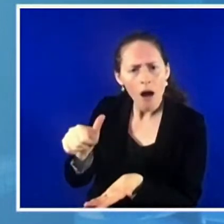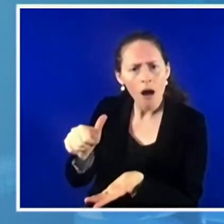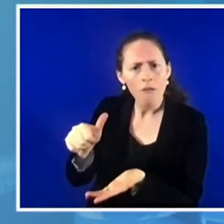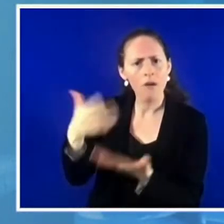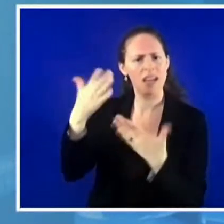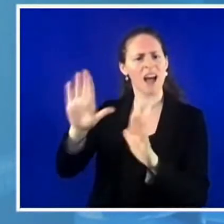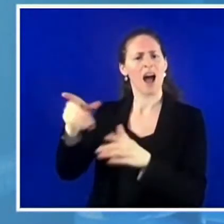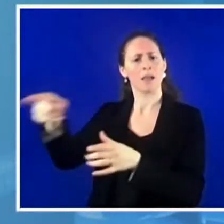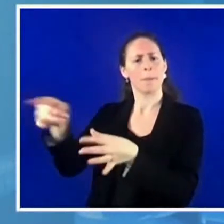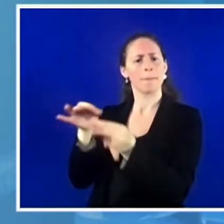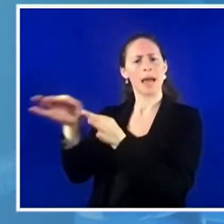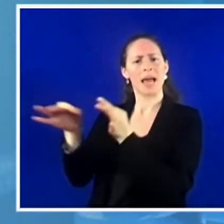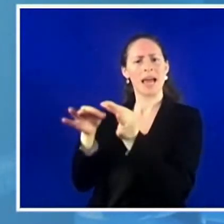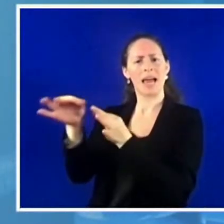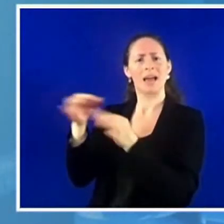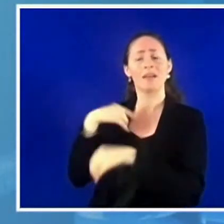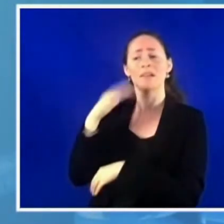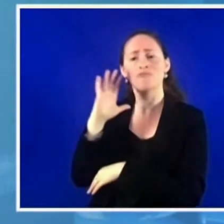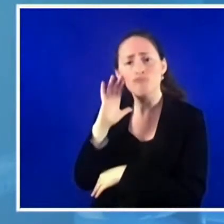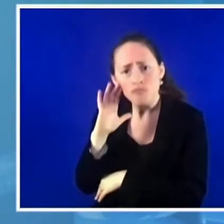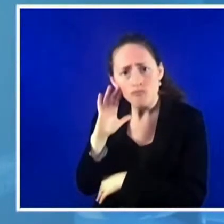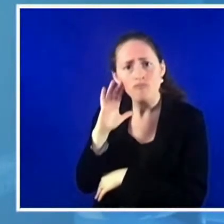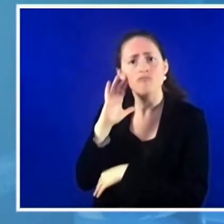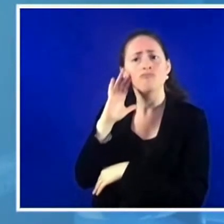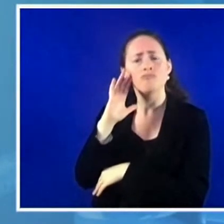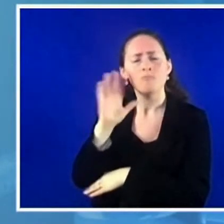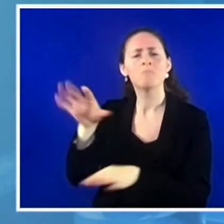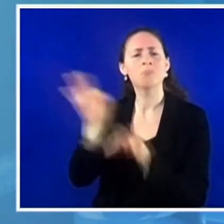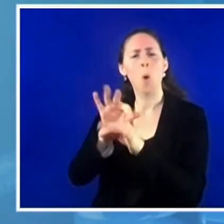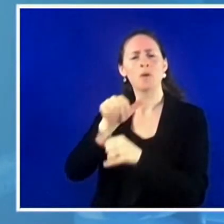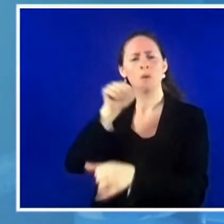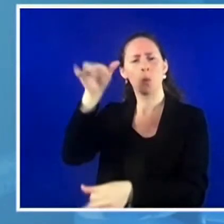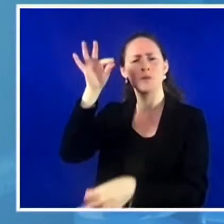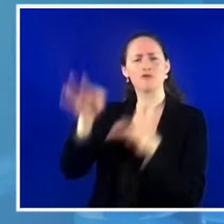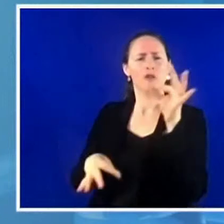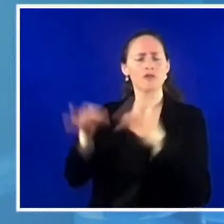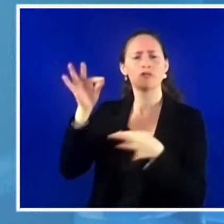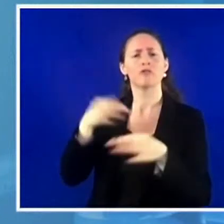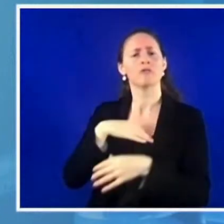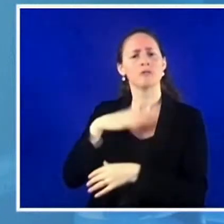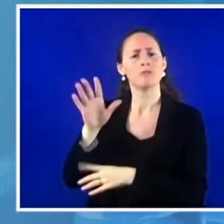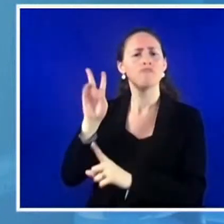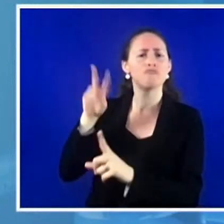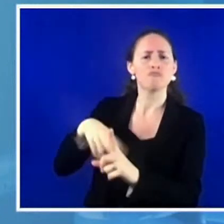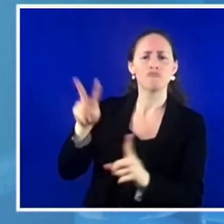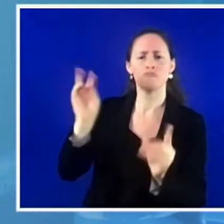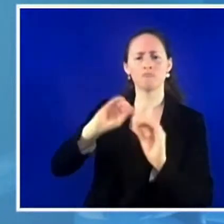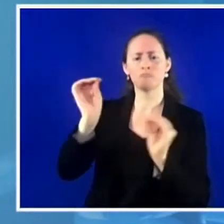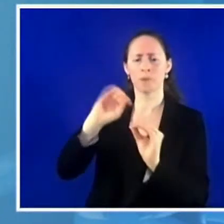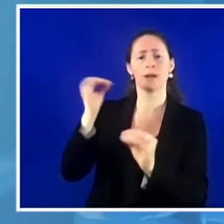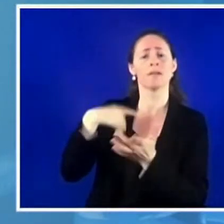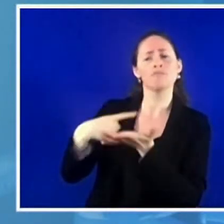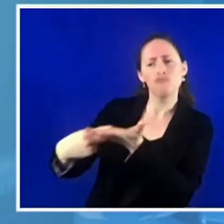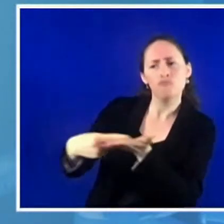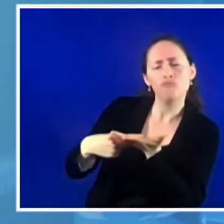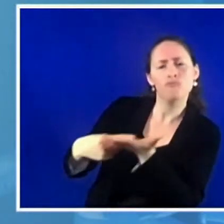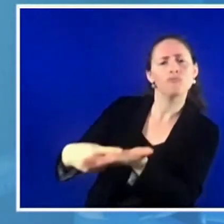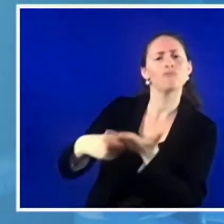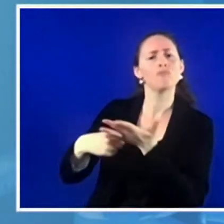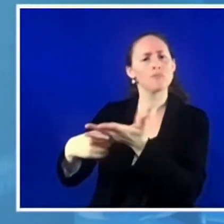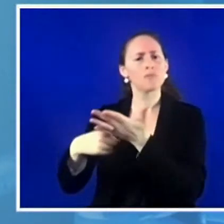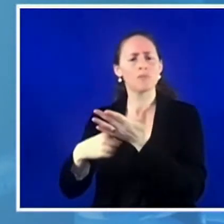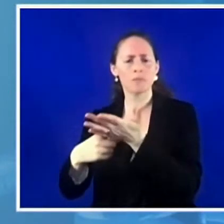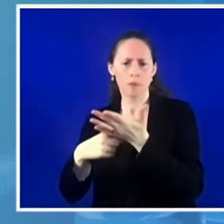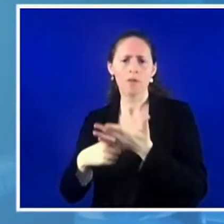on asking them. And they can, situations change and how they feel change, and to create the